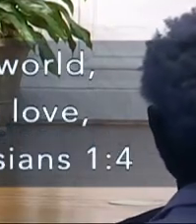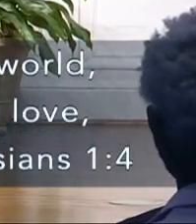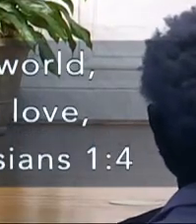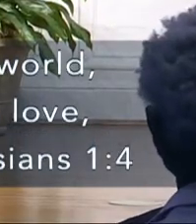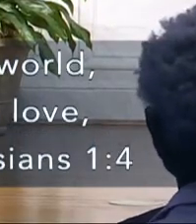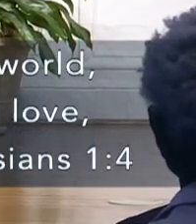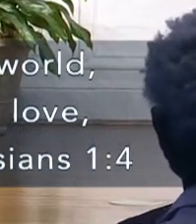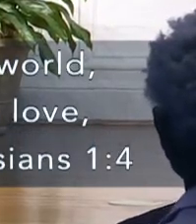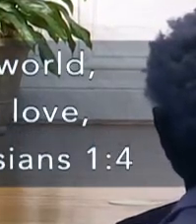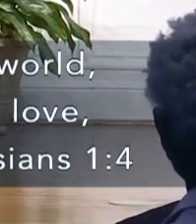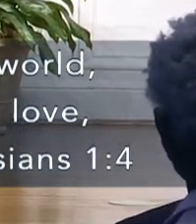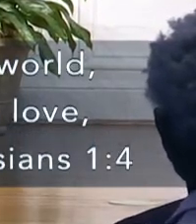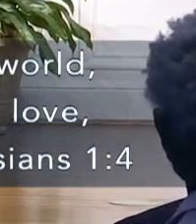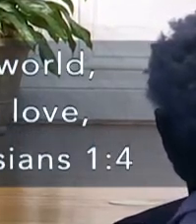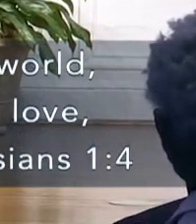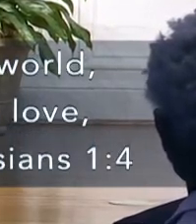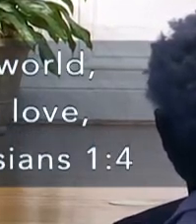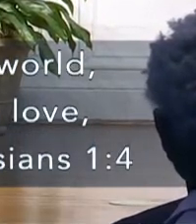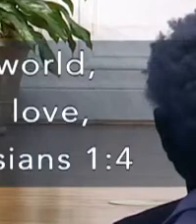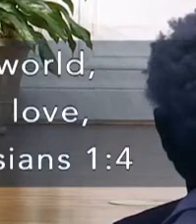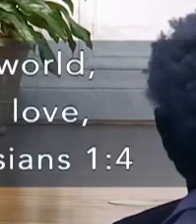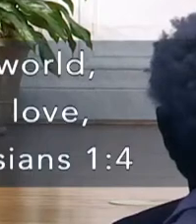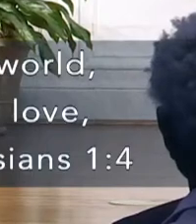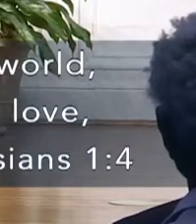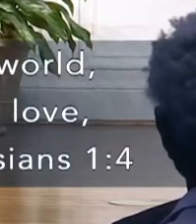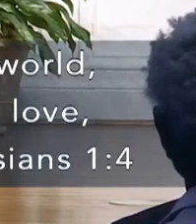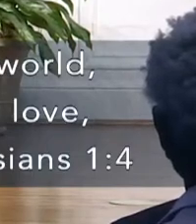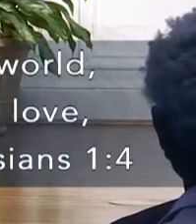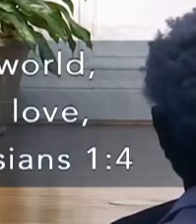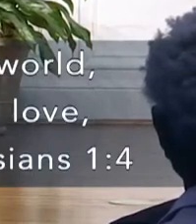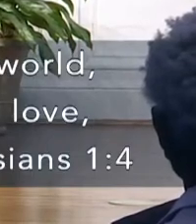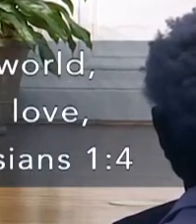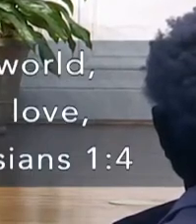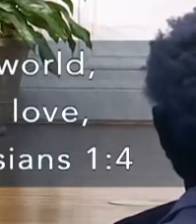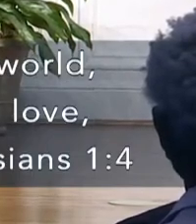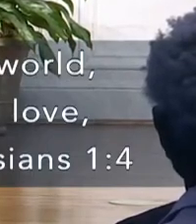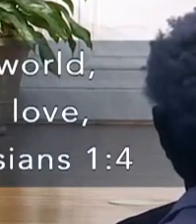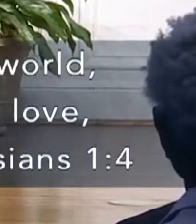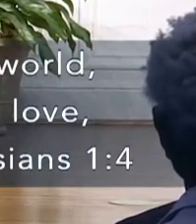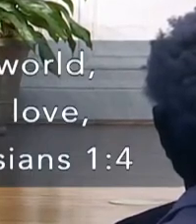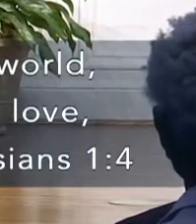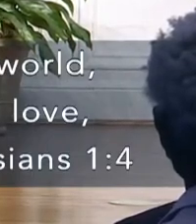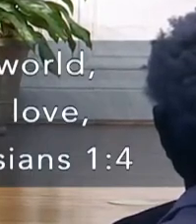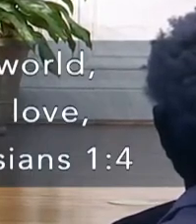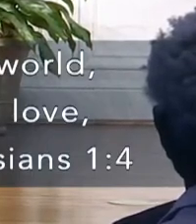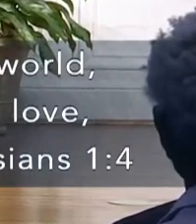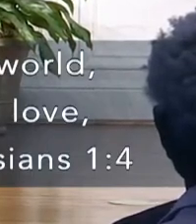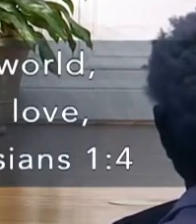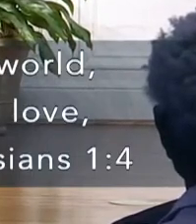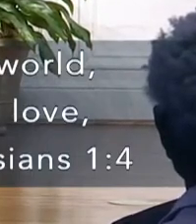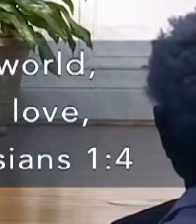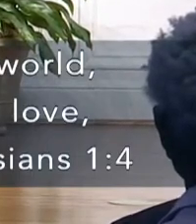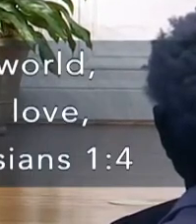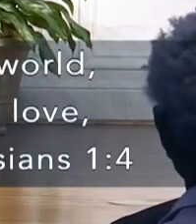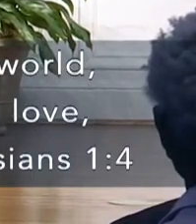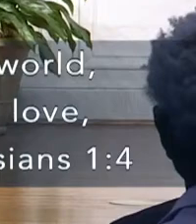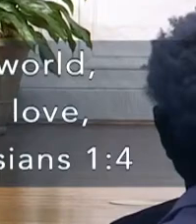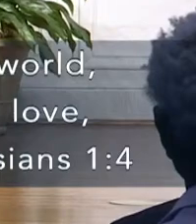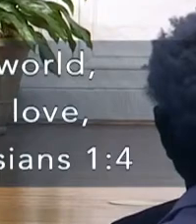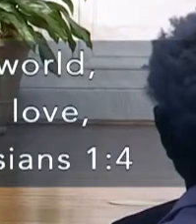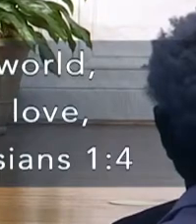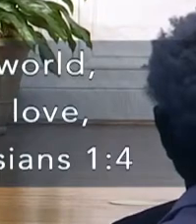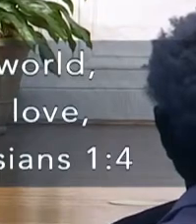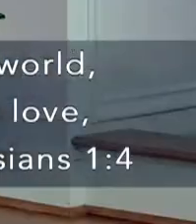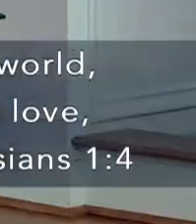the foundation of the world, that we should be holy and without blame